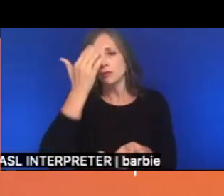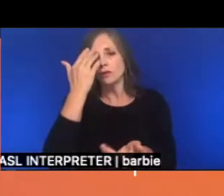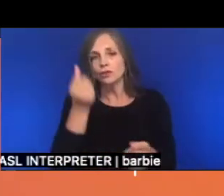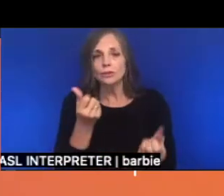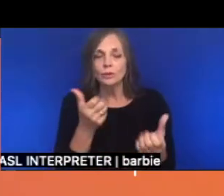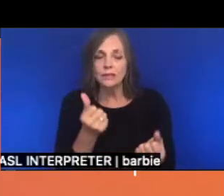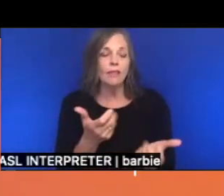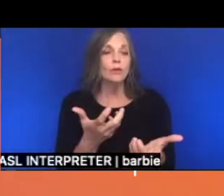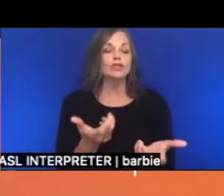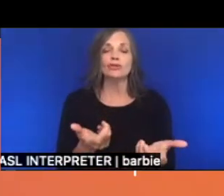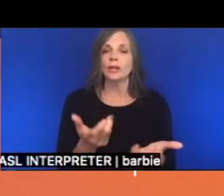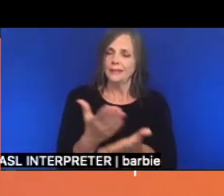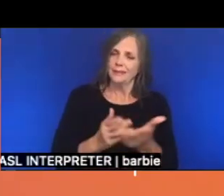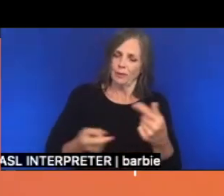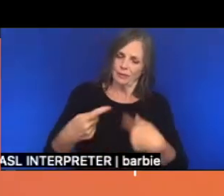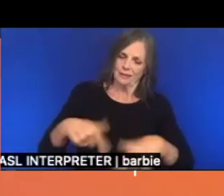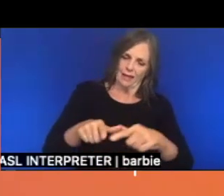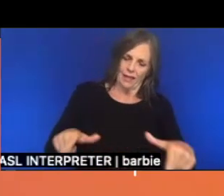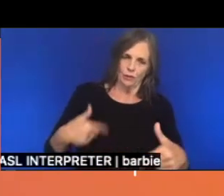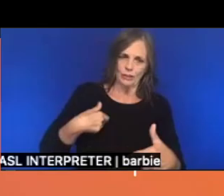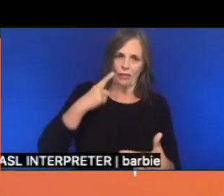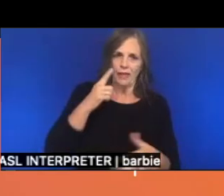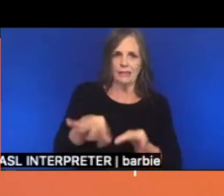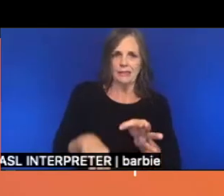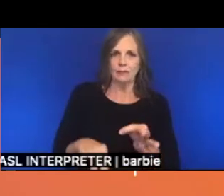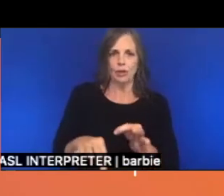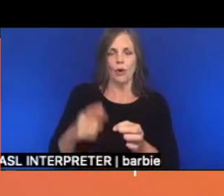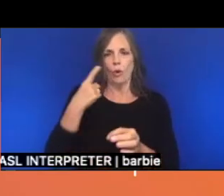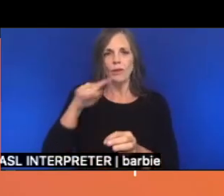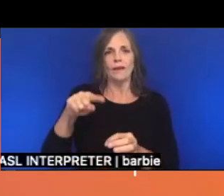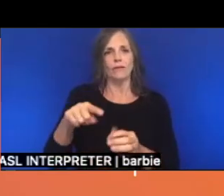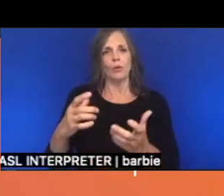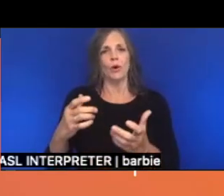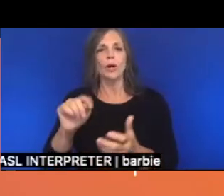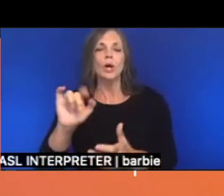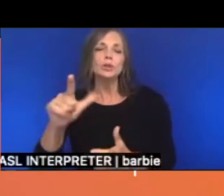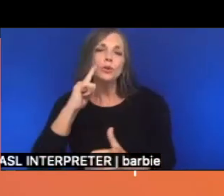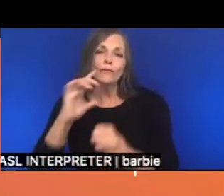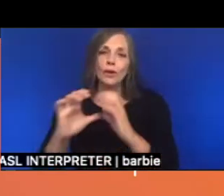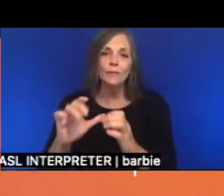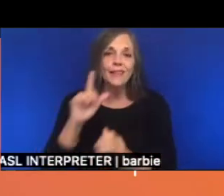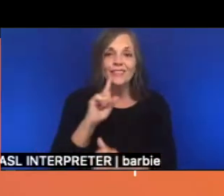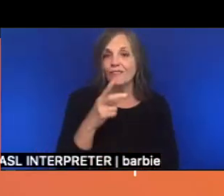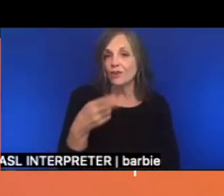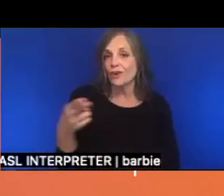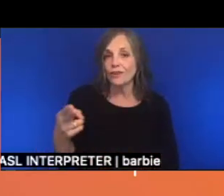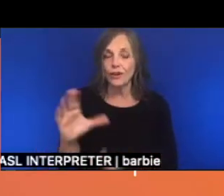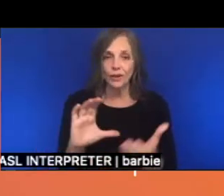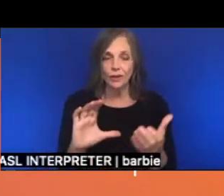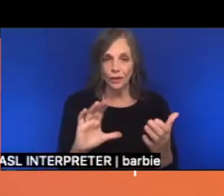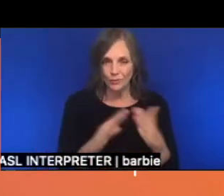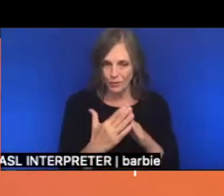people, they picture it only and simply as a tool for communication within the deaf and the hard of hearing community.